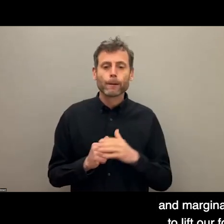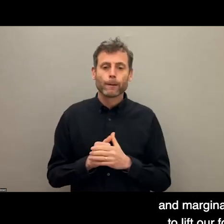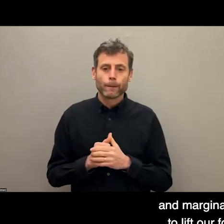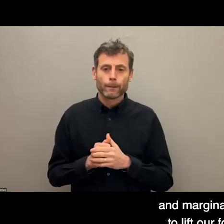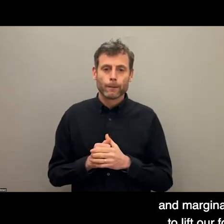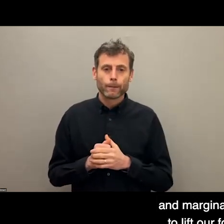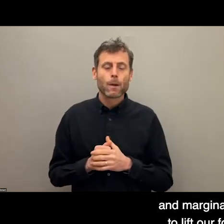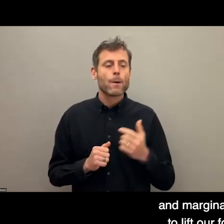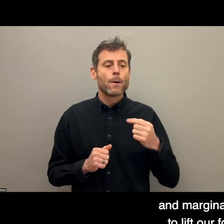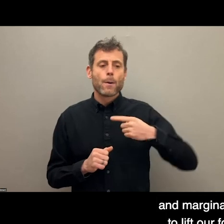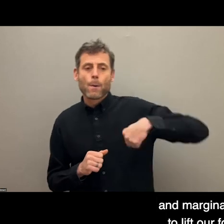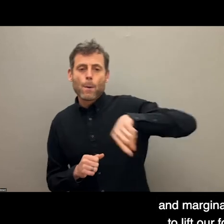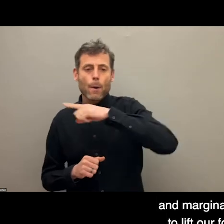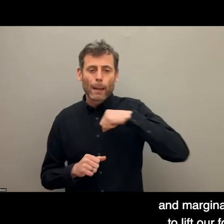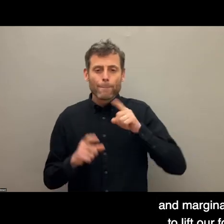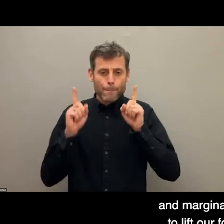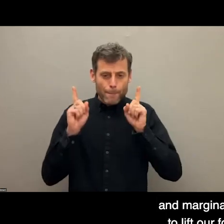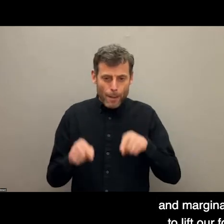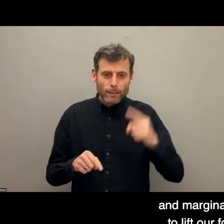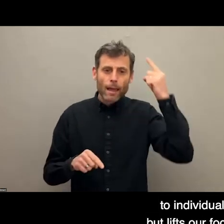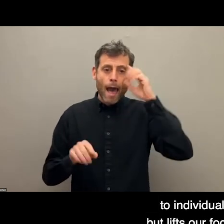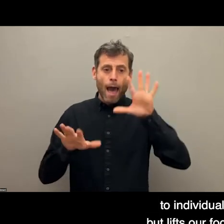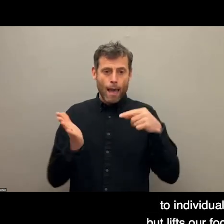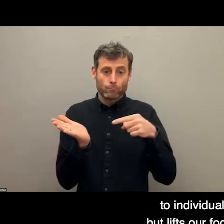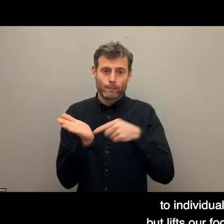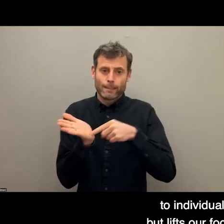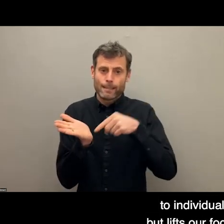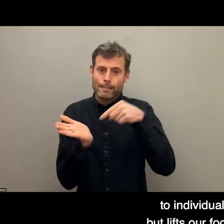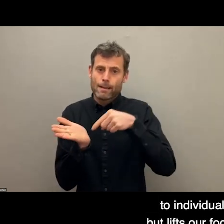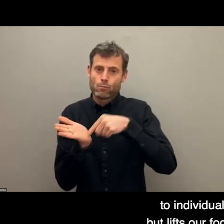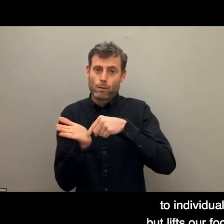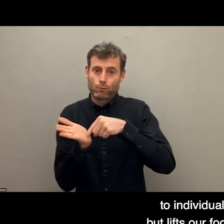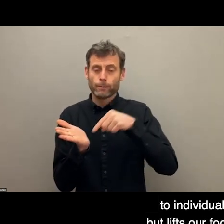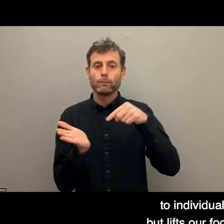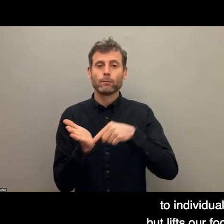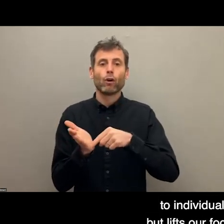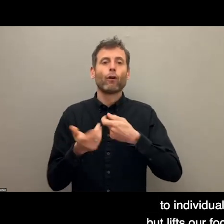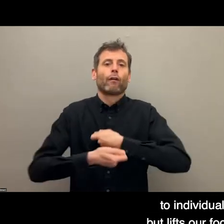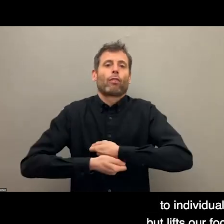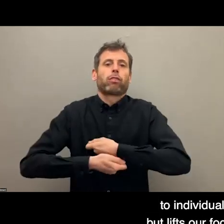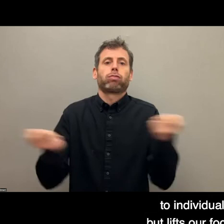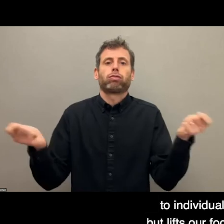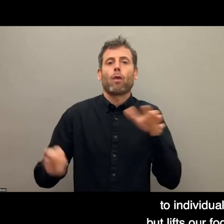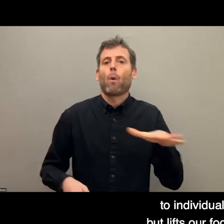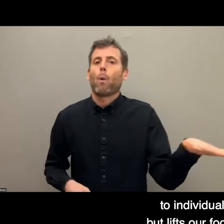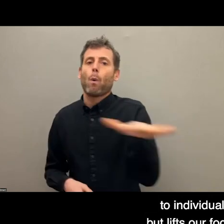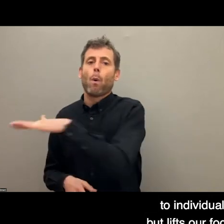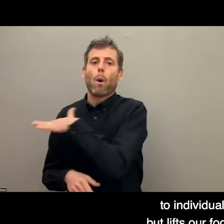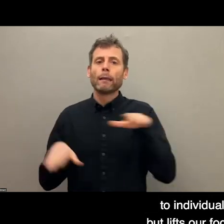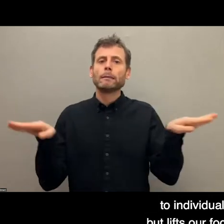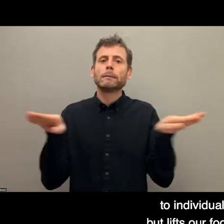our focus from adapting technology to individual needs, which is also important,